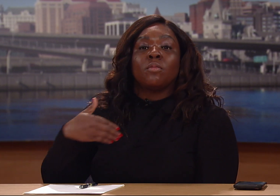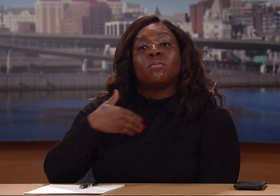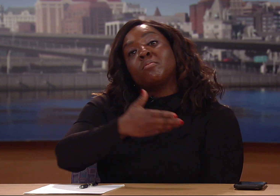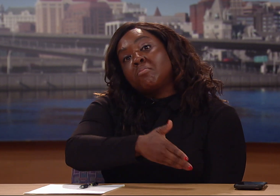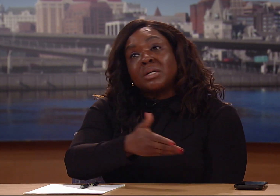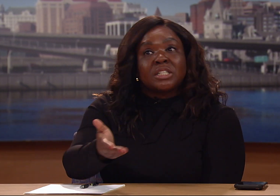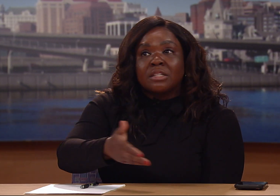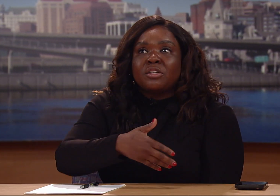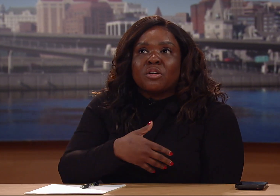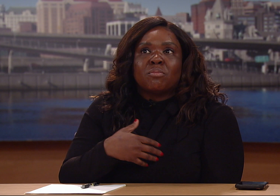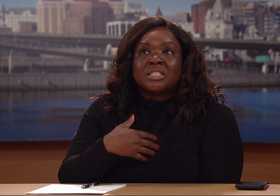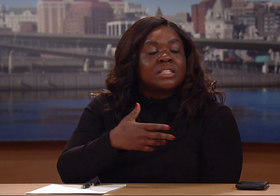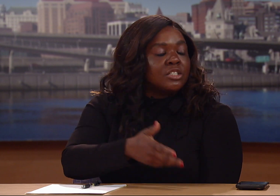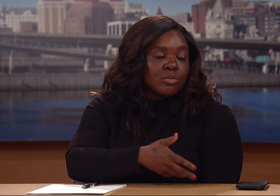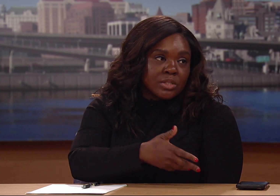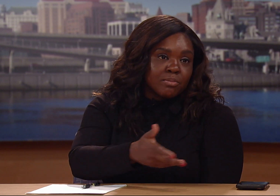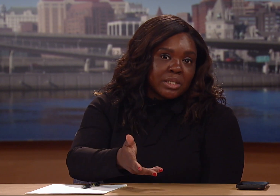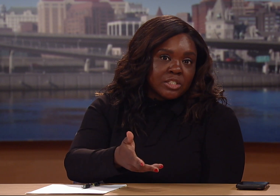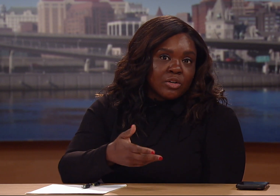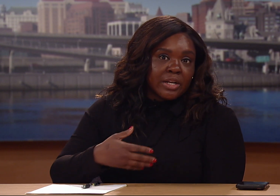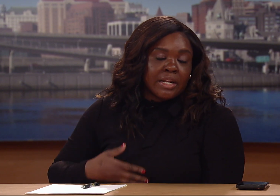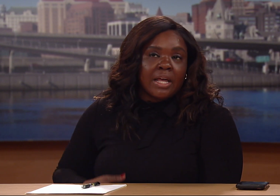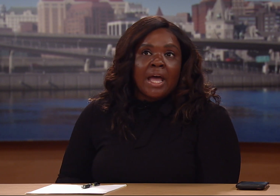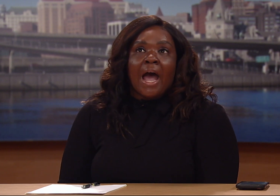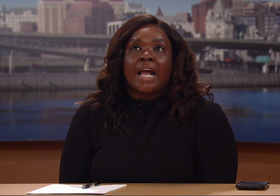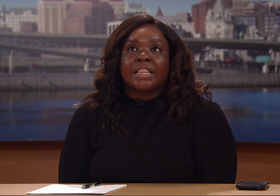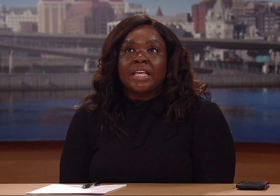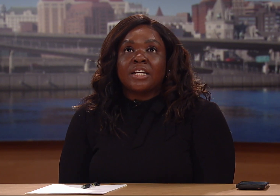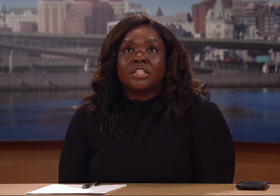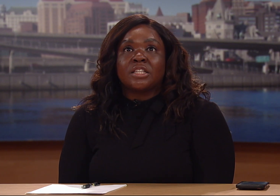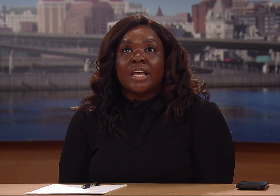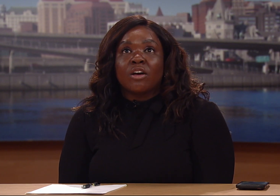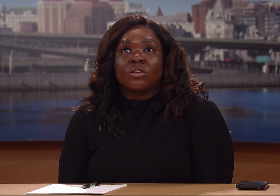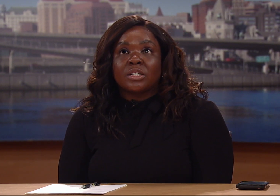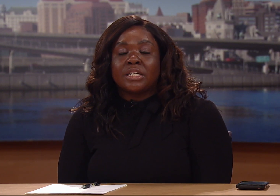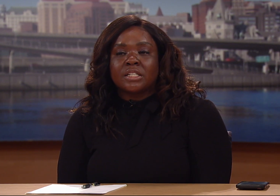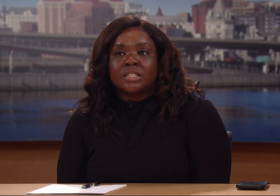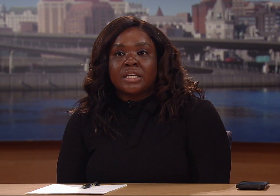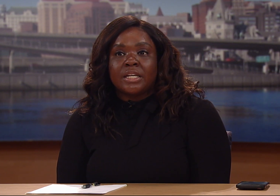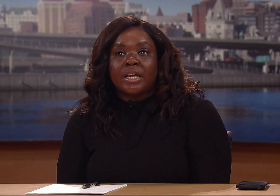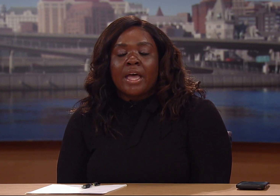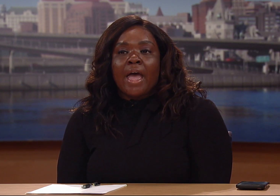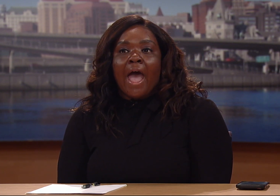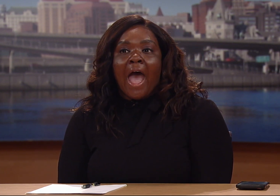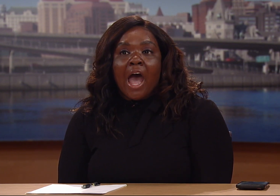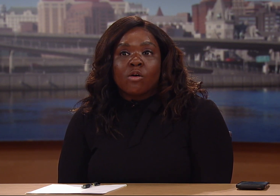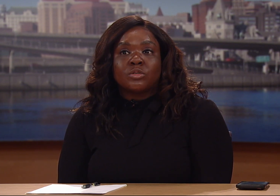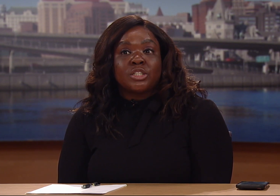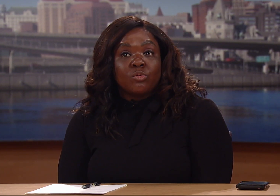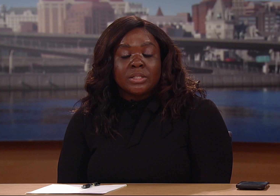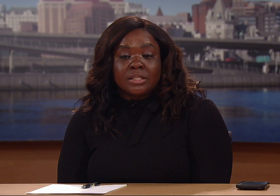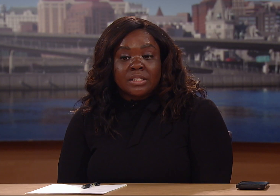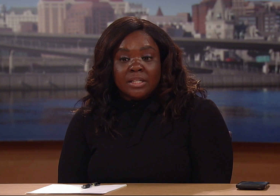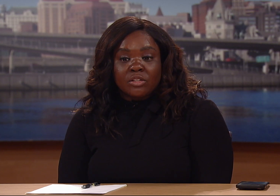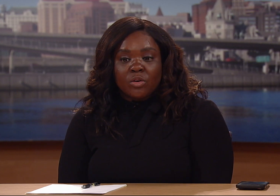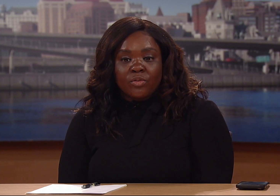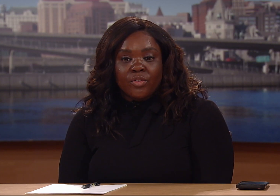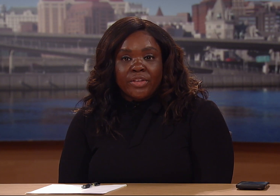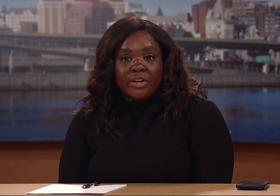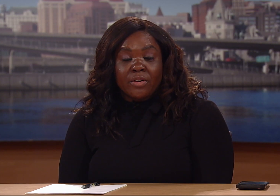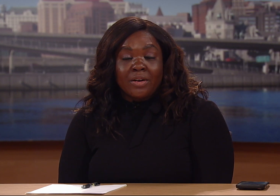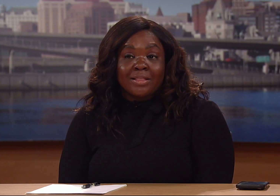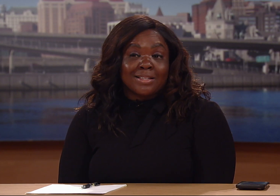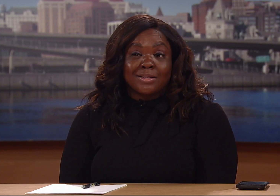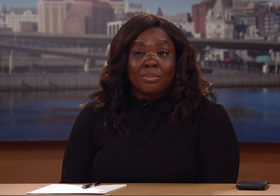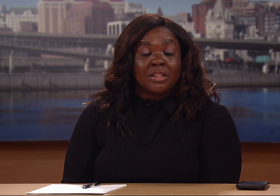or much attention wasn't placed on it. I think they are looking to see how she wants to set the tone